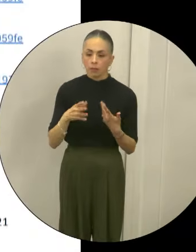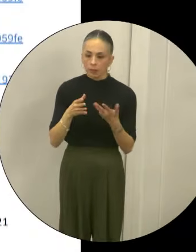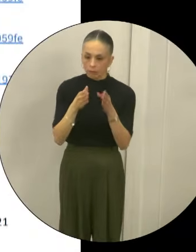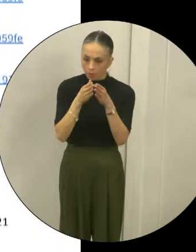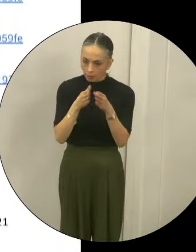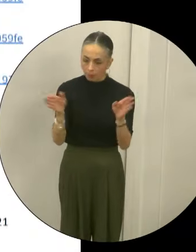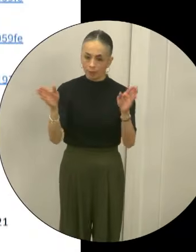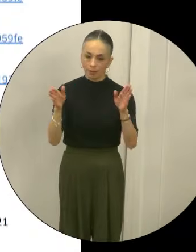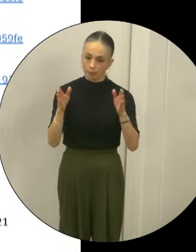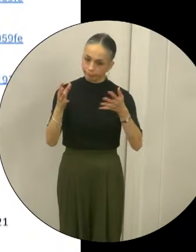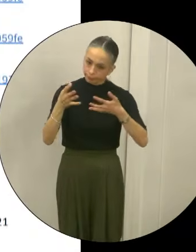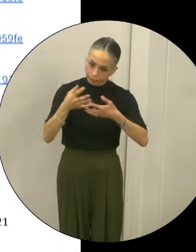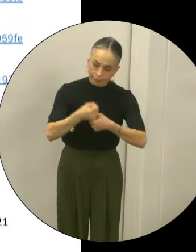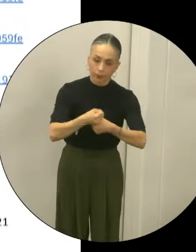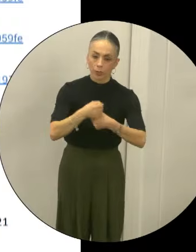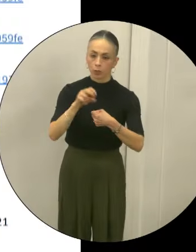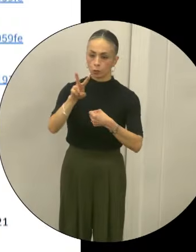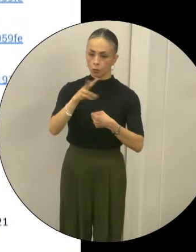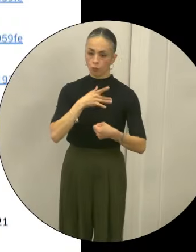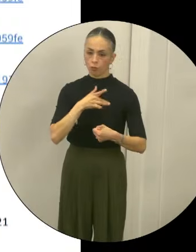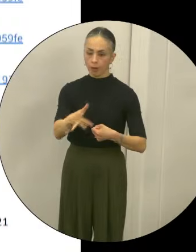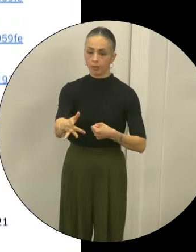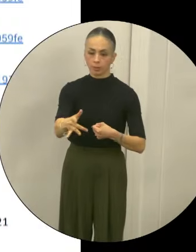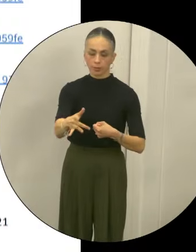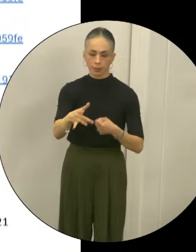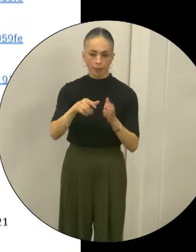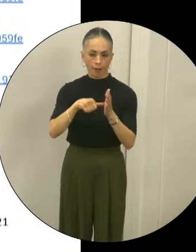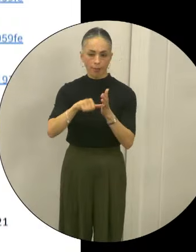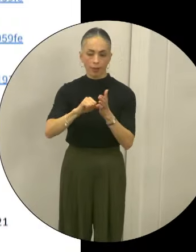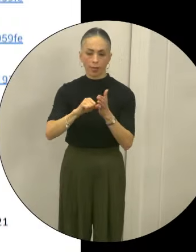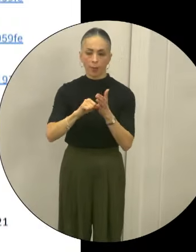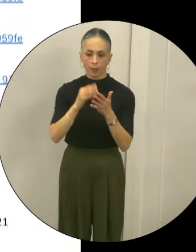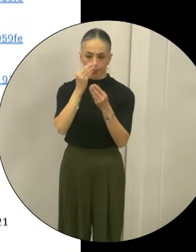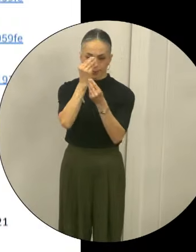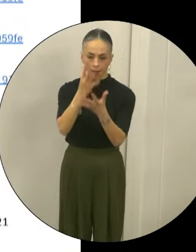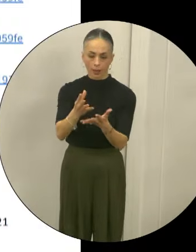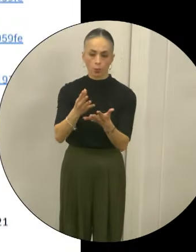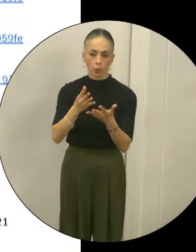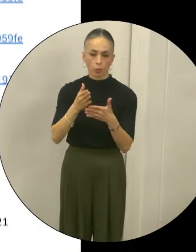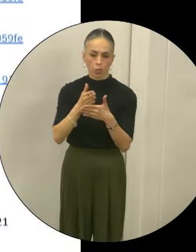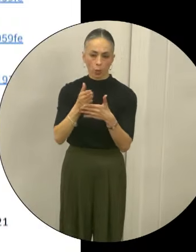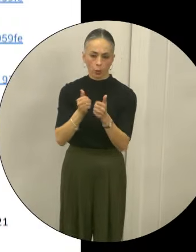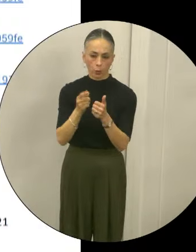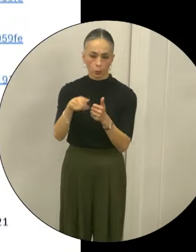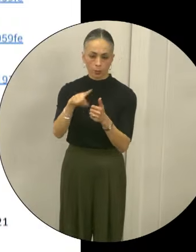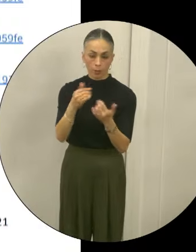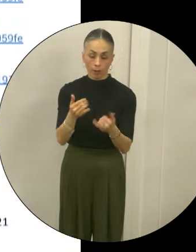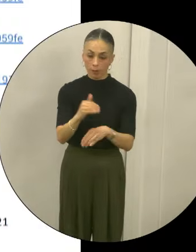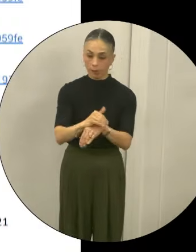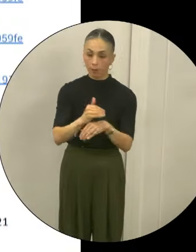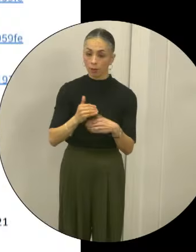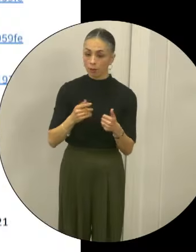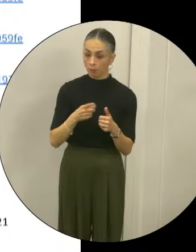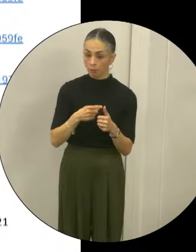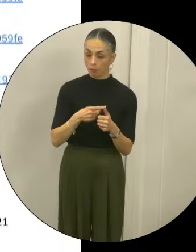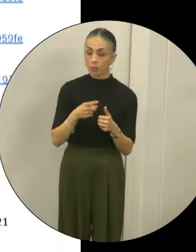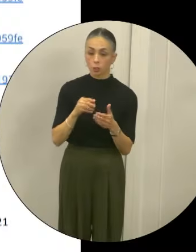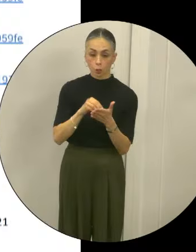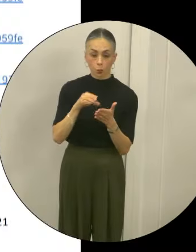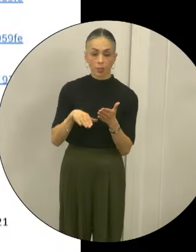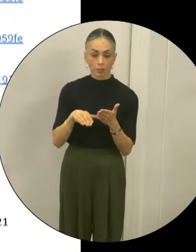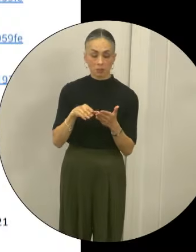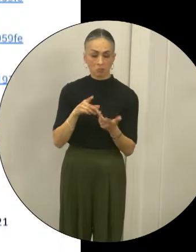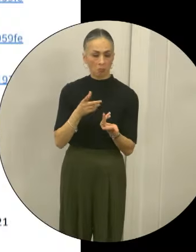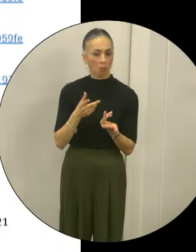pleased to share 2 trends that were highlighted by the data we will share with you tonight. 1, overall, students report they